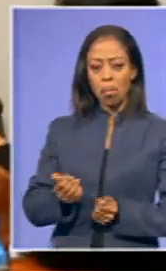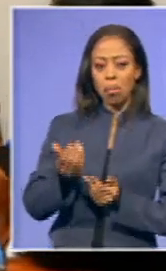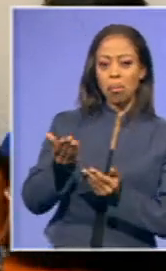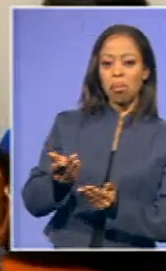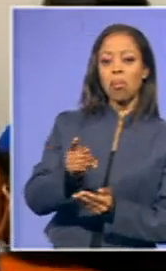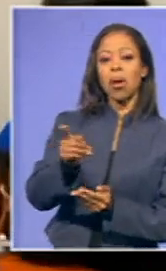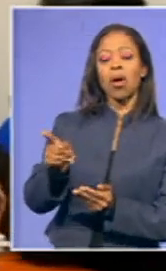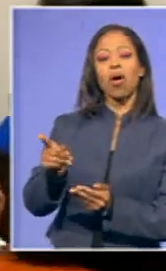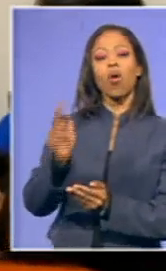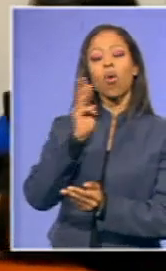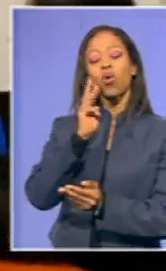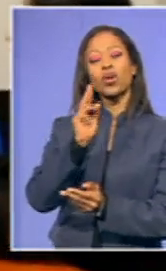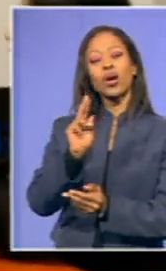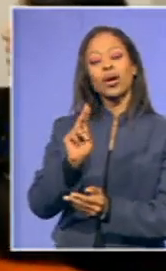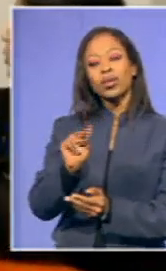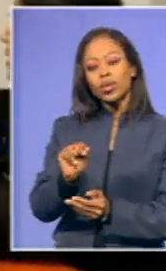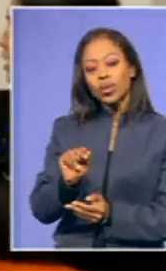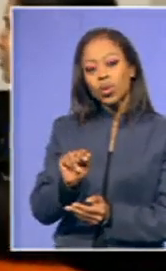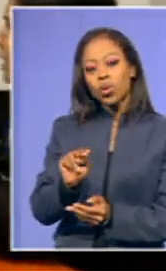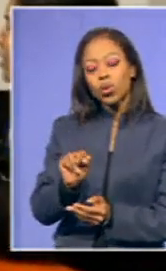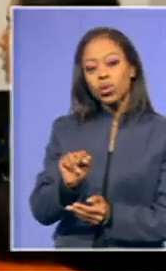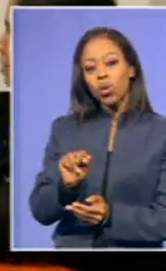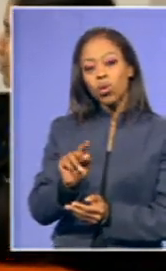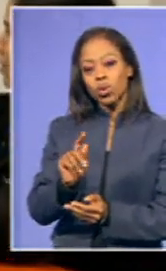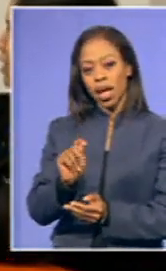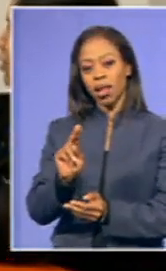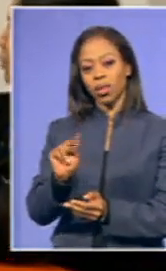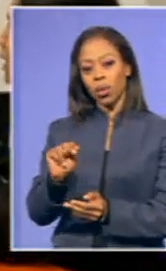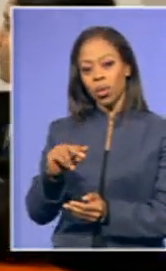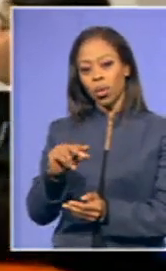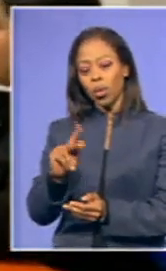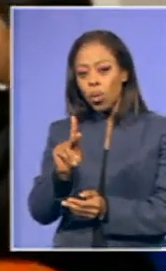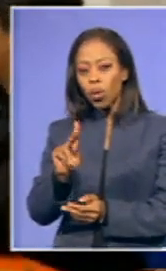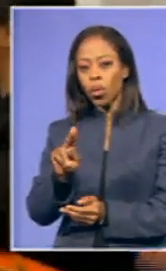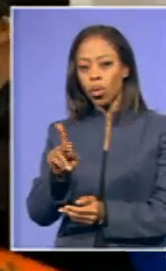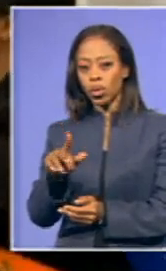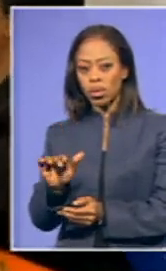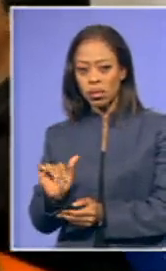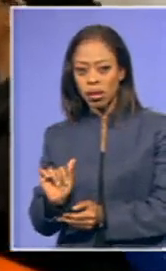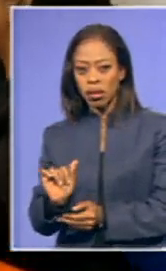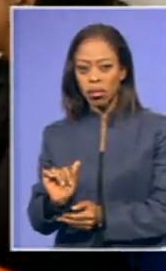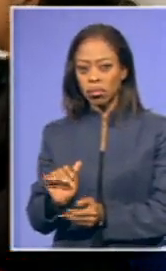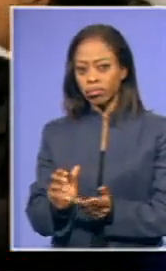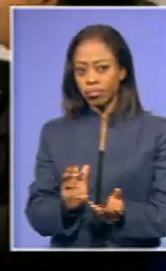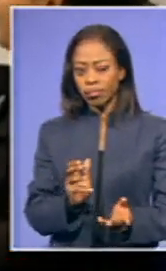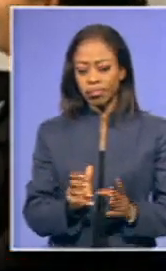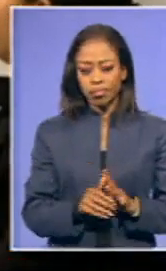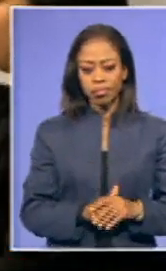treatment in Boliguza to Durban. This was done during a drought a few years ago, I believe, so there's just questions if that can be done